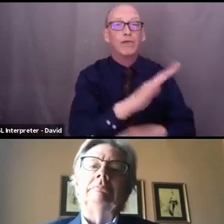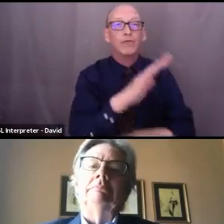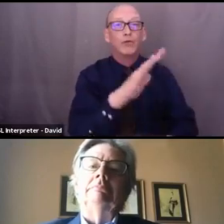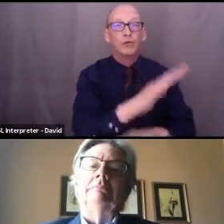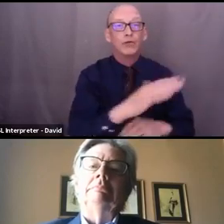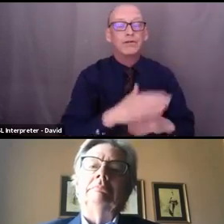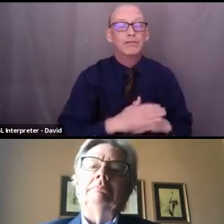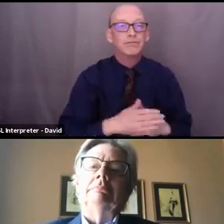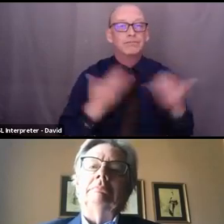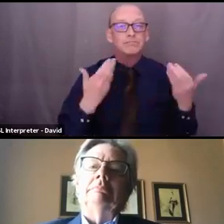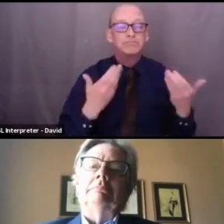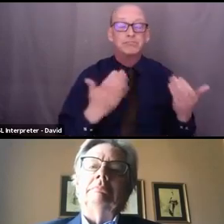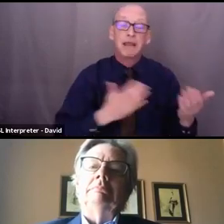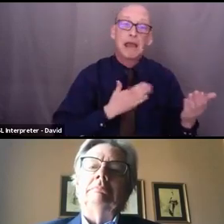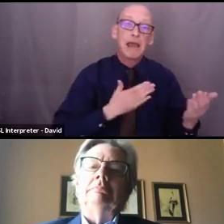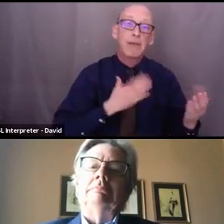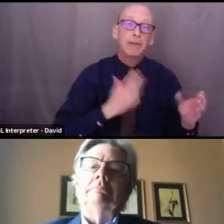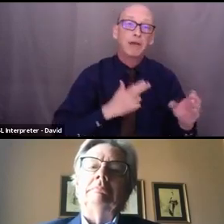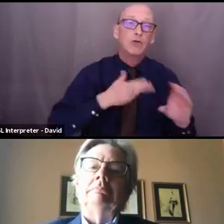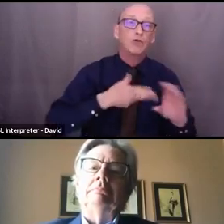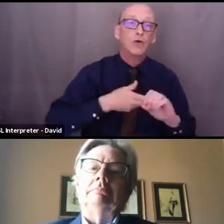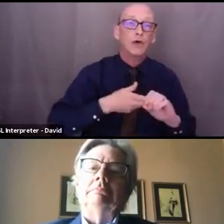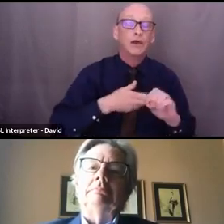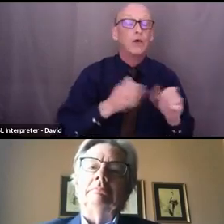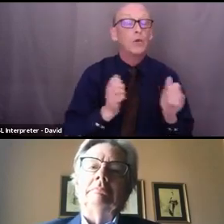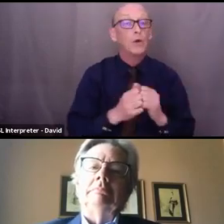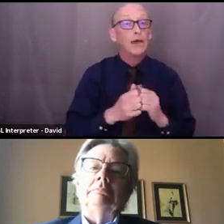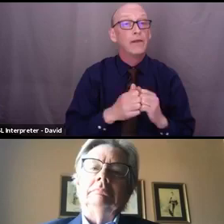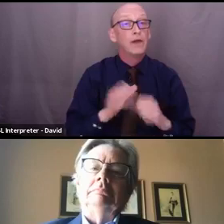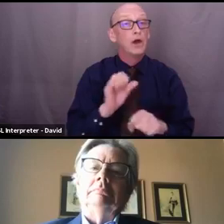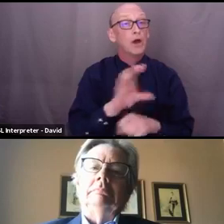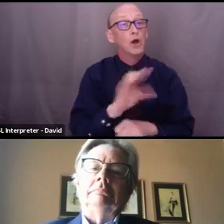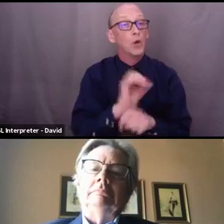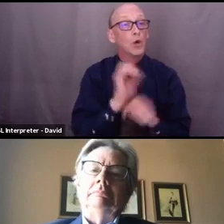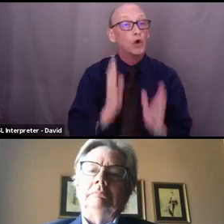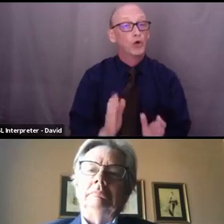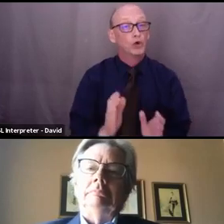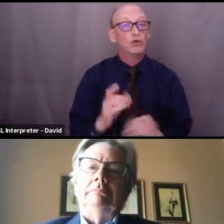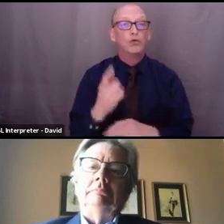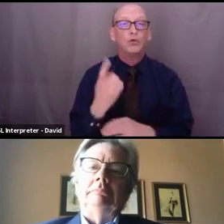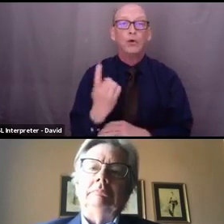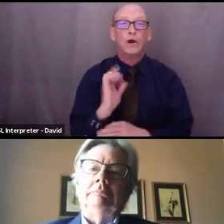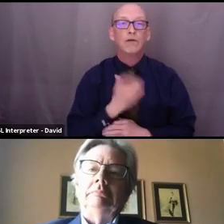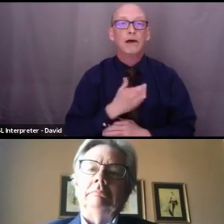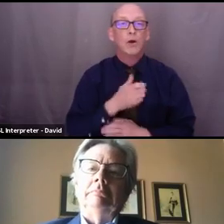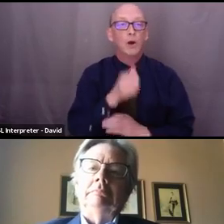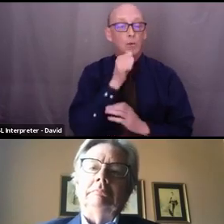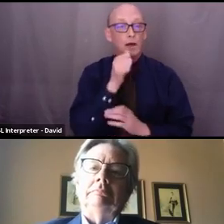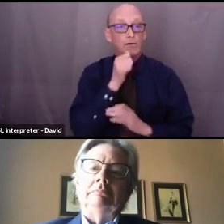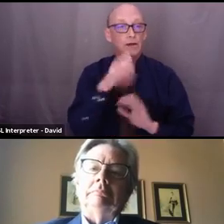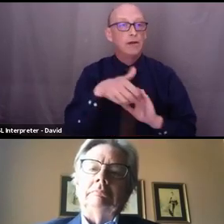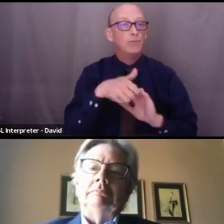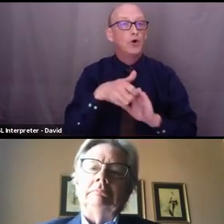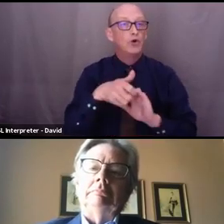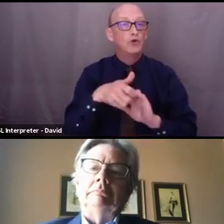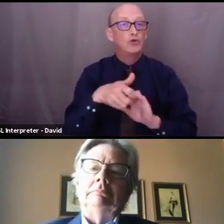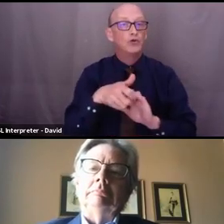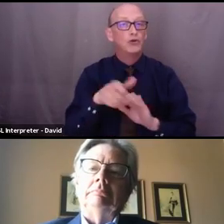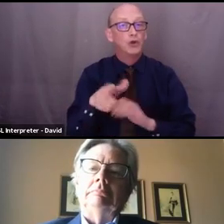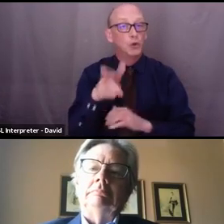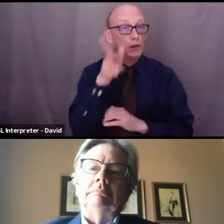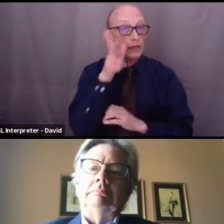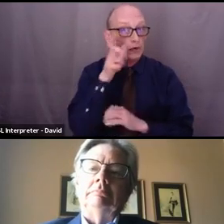afternoon. I'm happy to be joined by my colleagues, one of our private partners who you'll get to hear